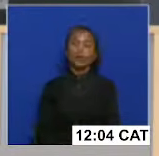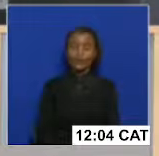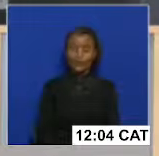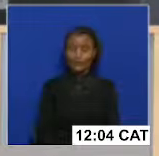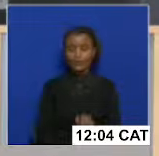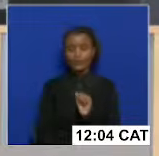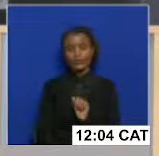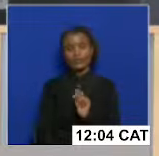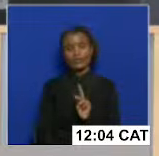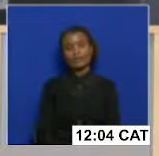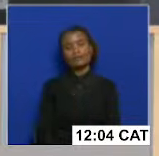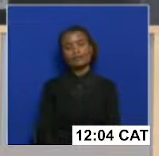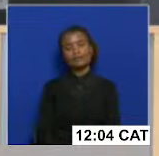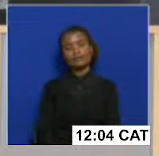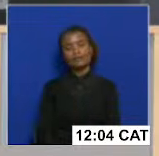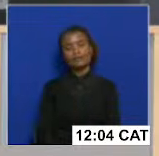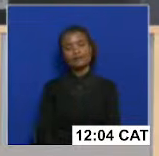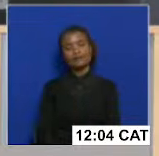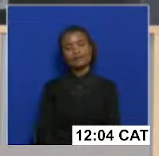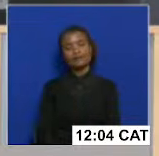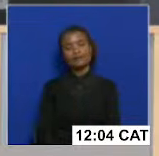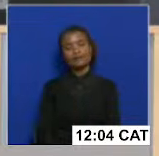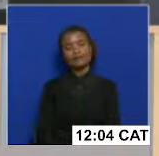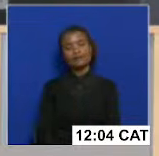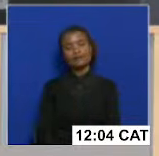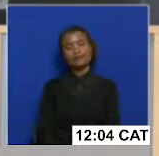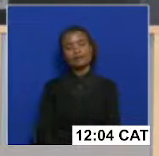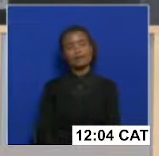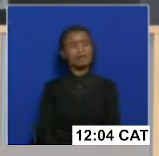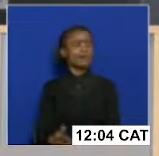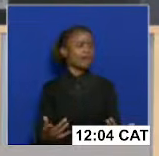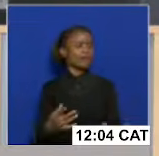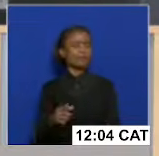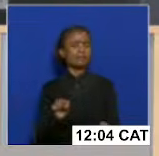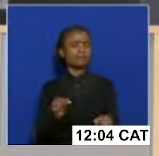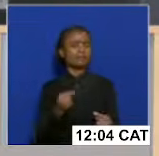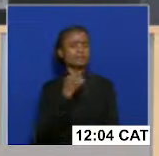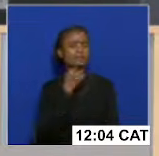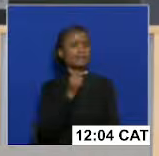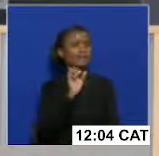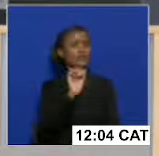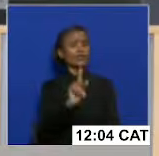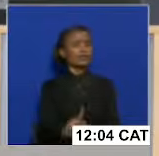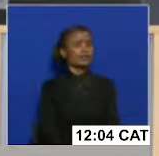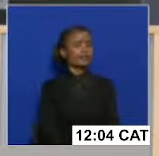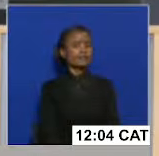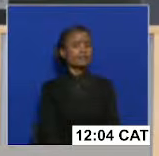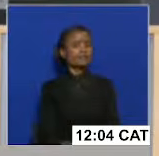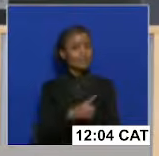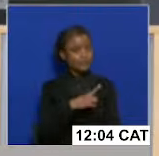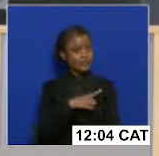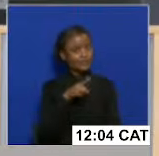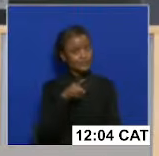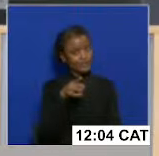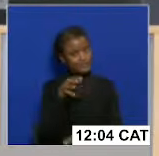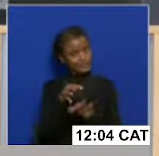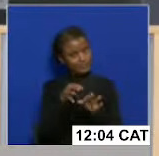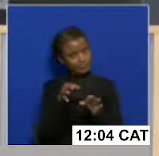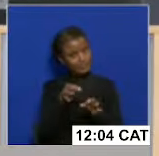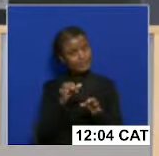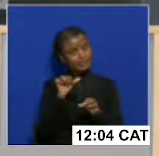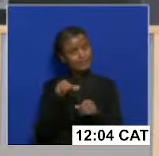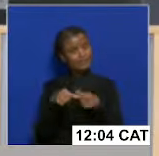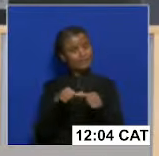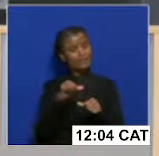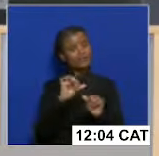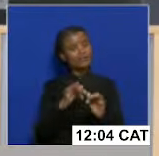No, don't say. Don't say okay. I'm just giving you the Okay. sequence as it appears in your statement,